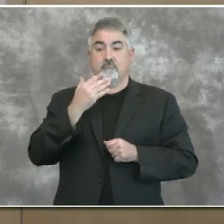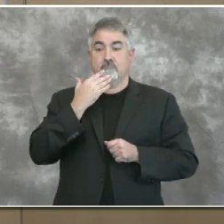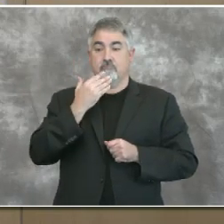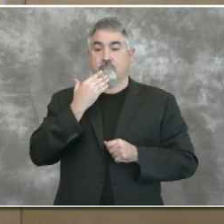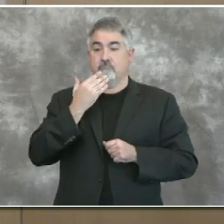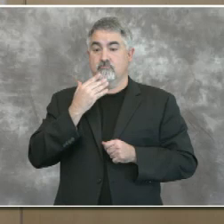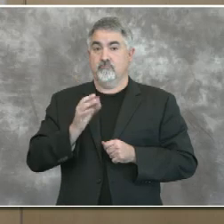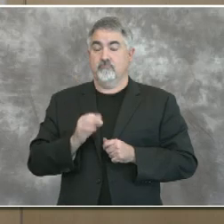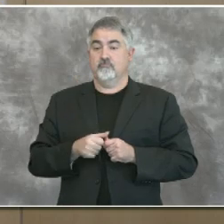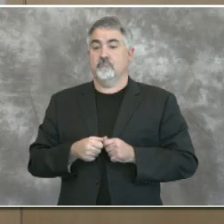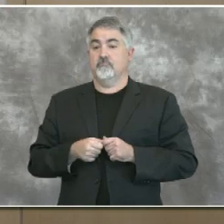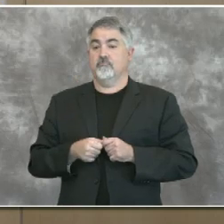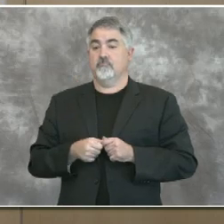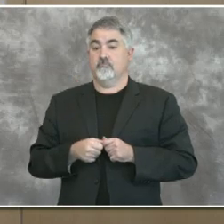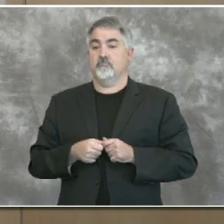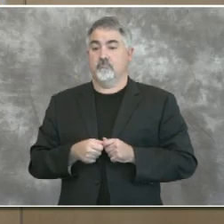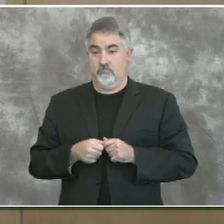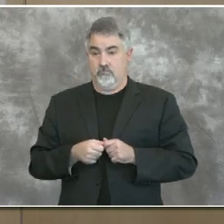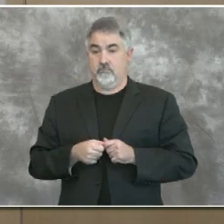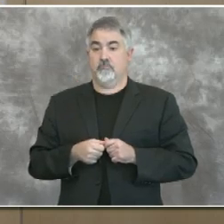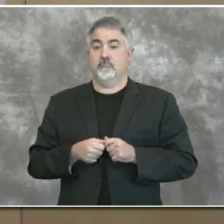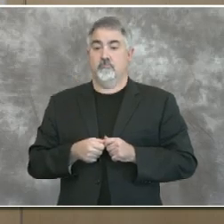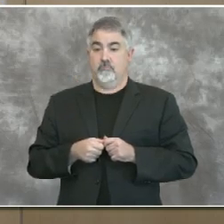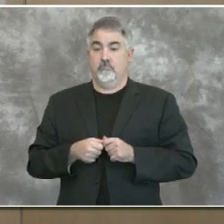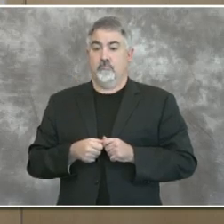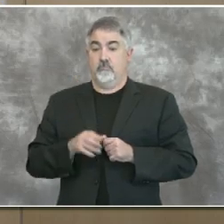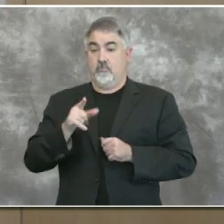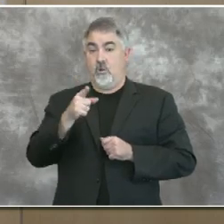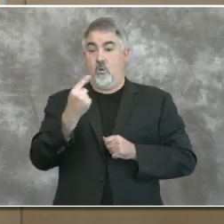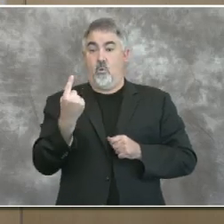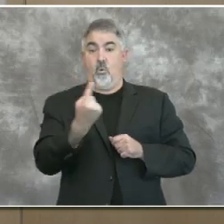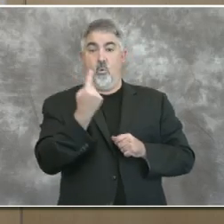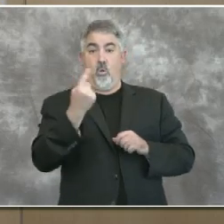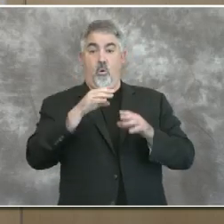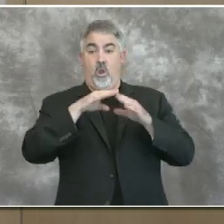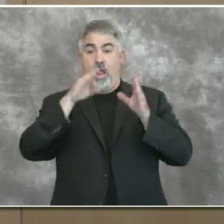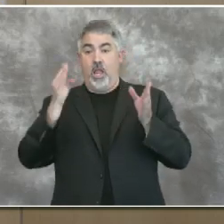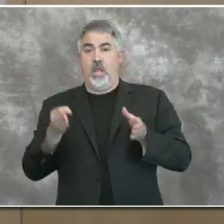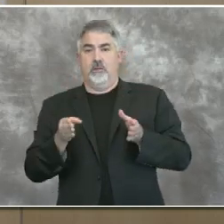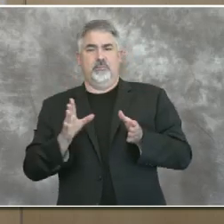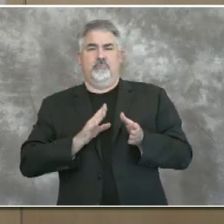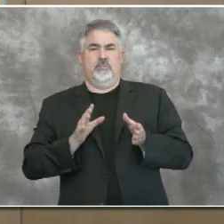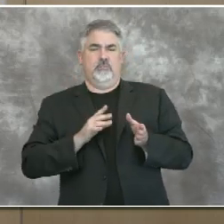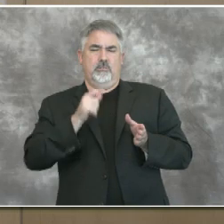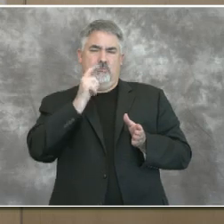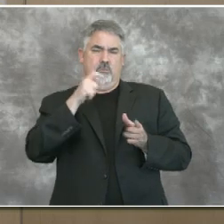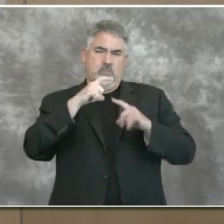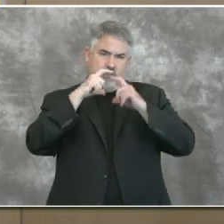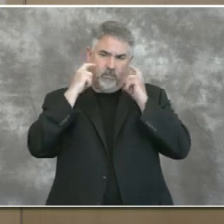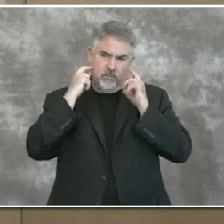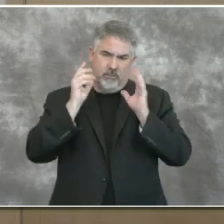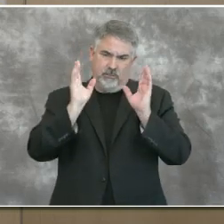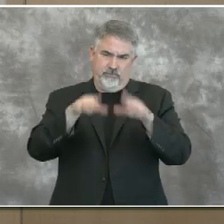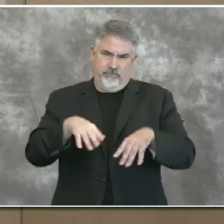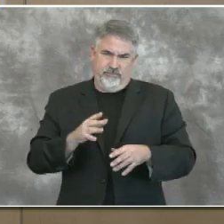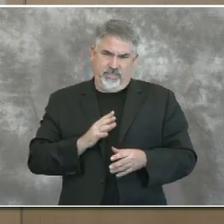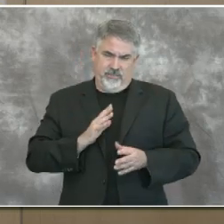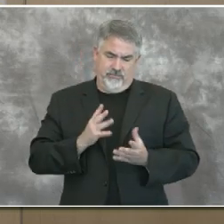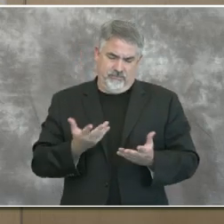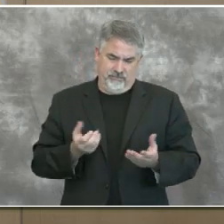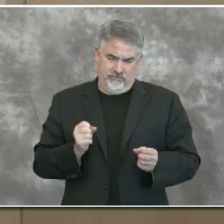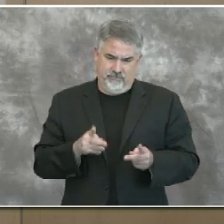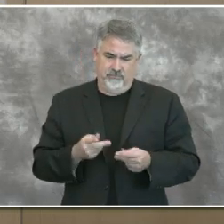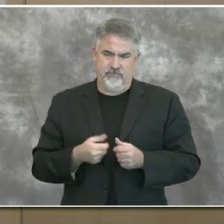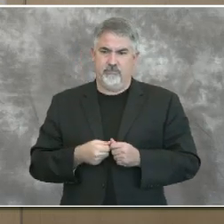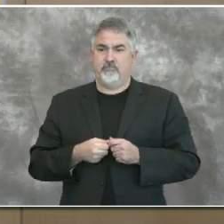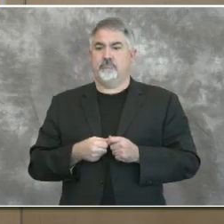you are by yourself inside your home, there is no reason to wear the facial masks. As has